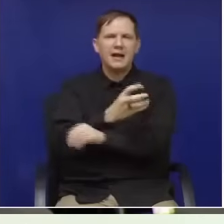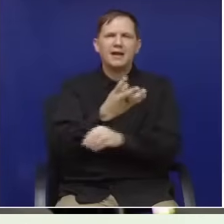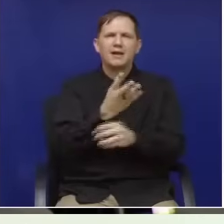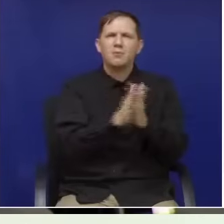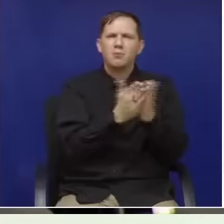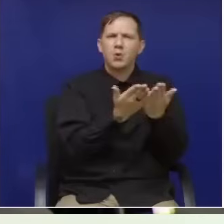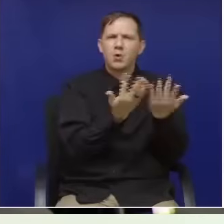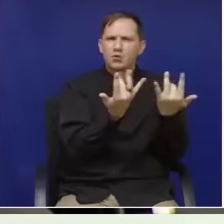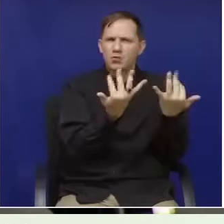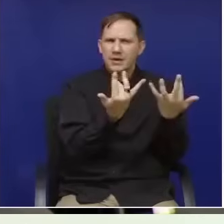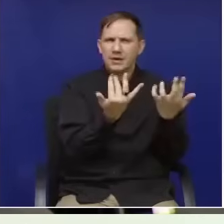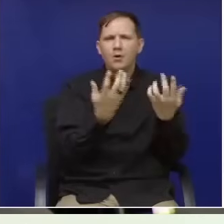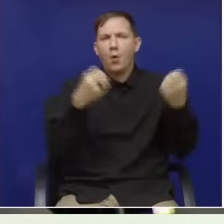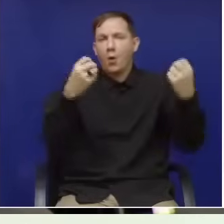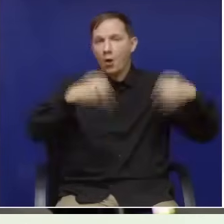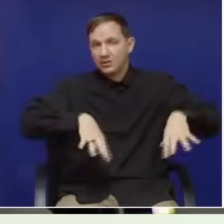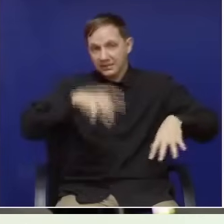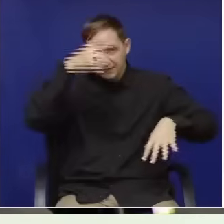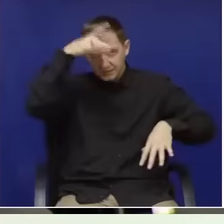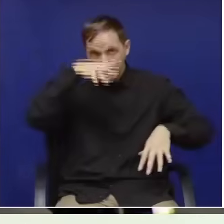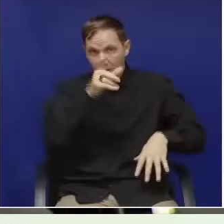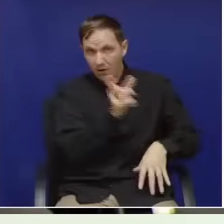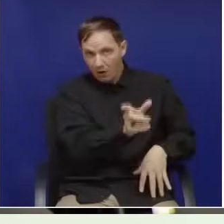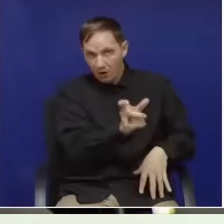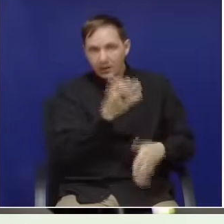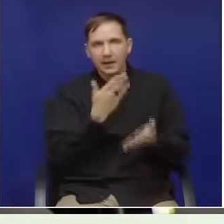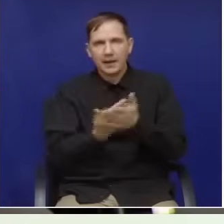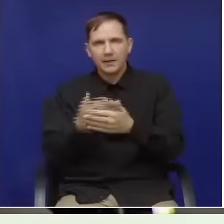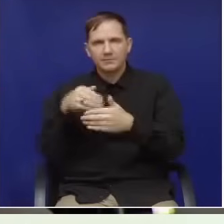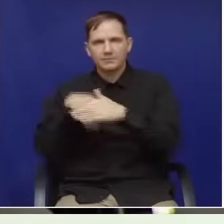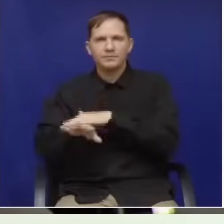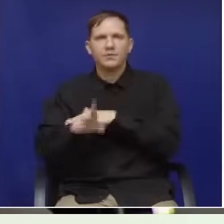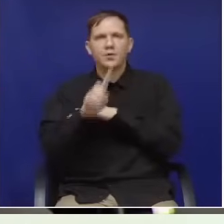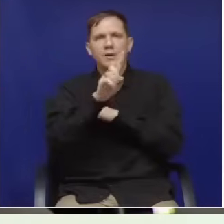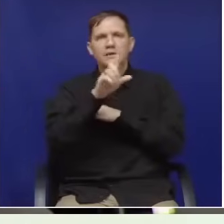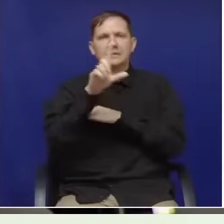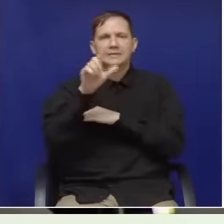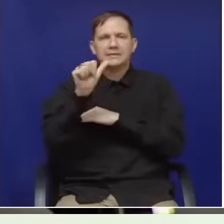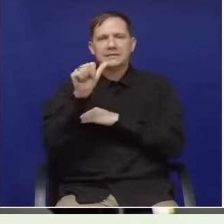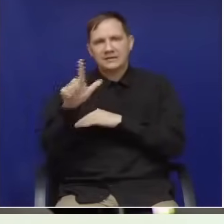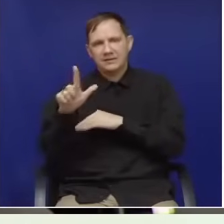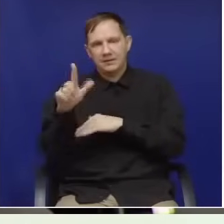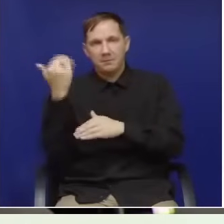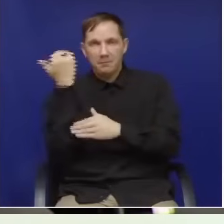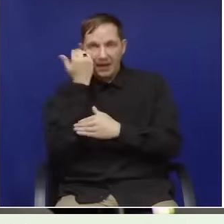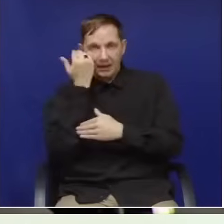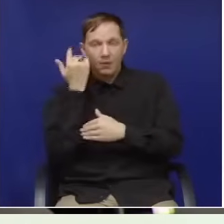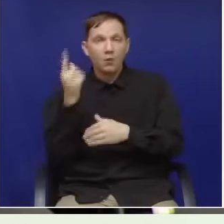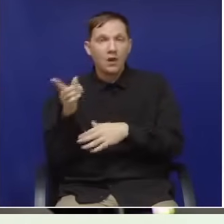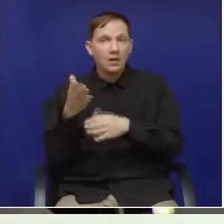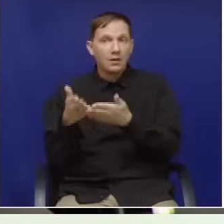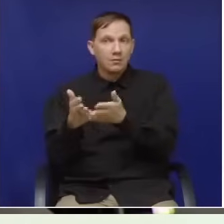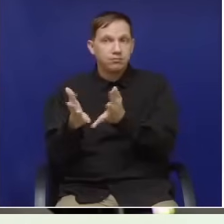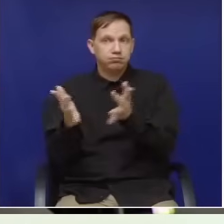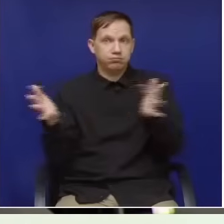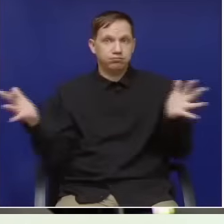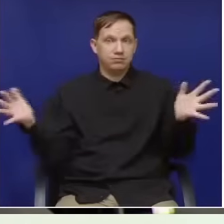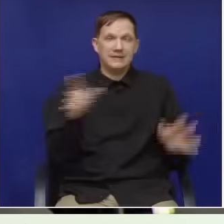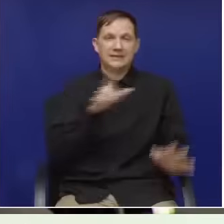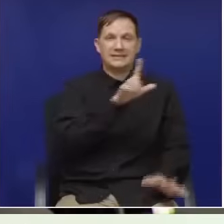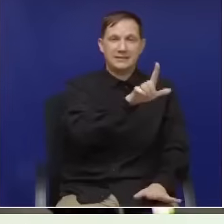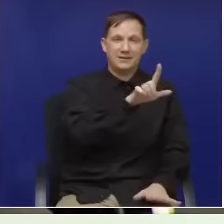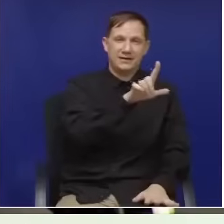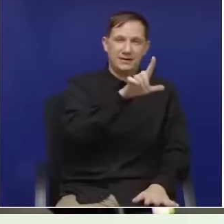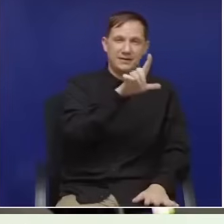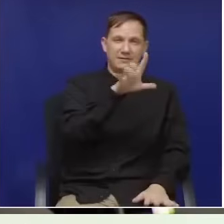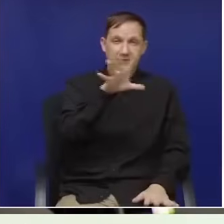if you've lost your smart ID, you can walk into any one of these 167 bank branches. Our goal is to have it at 750 branches